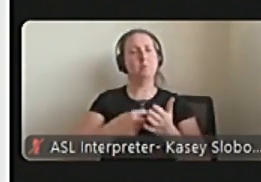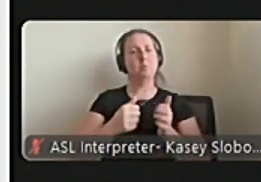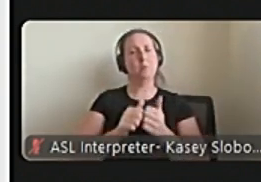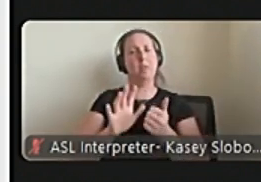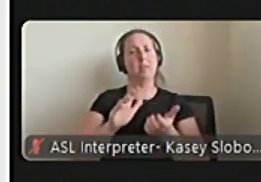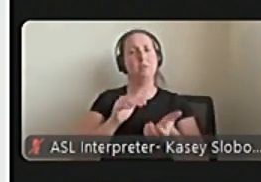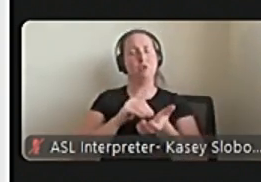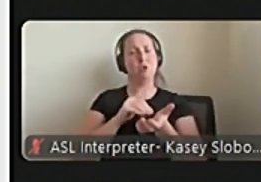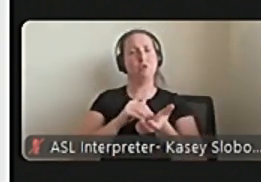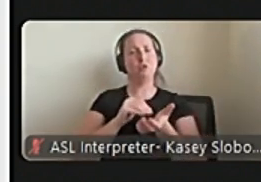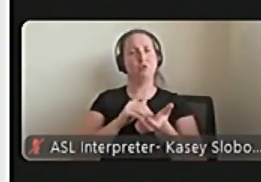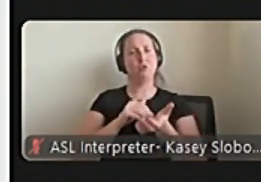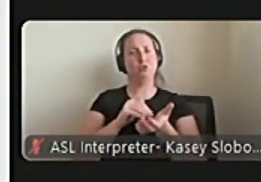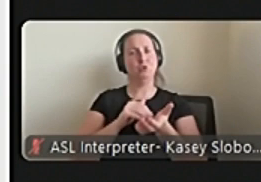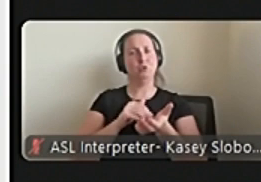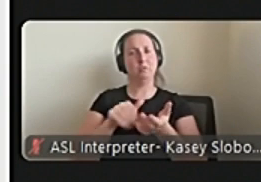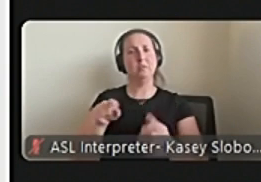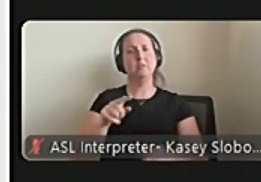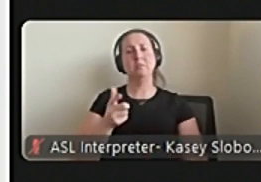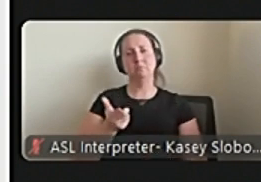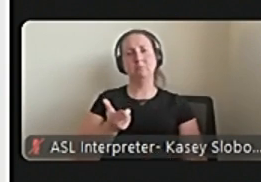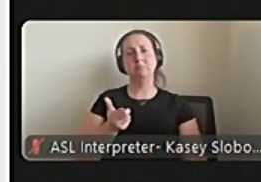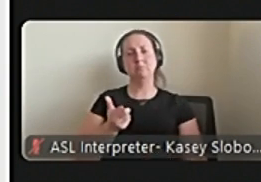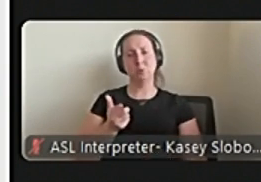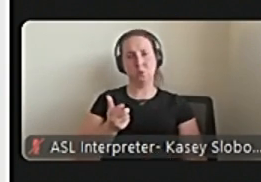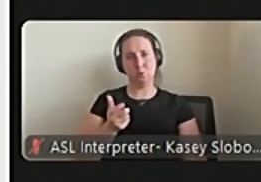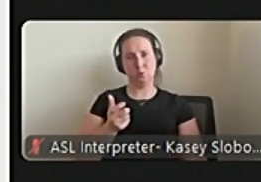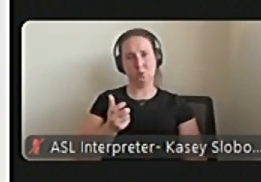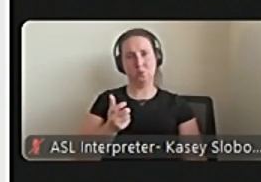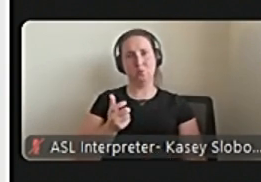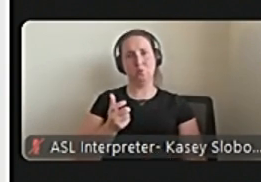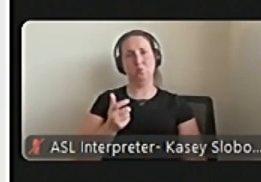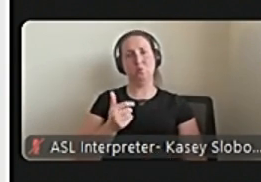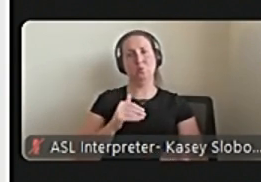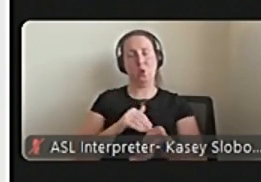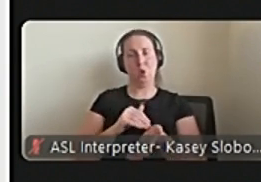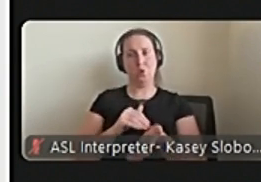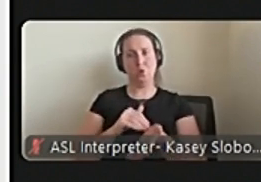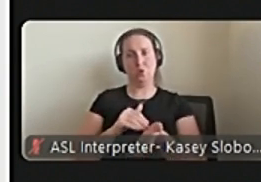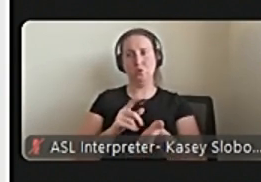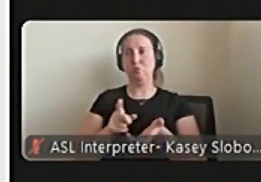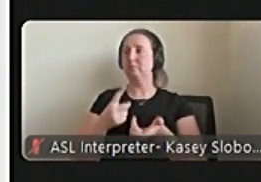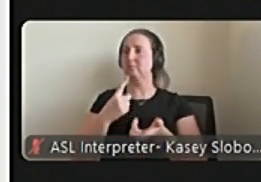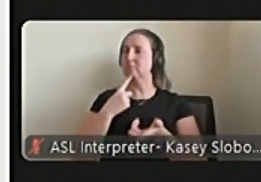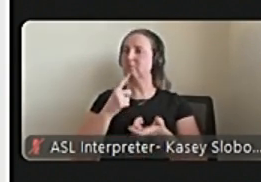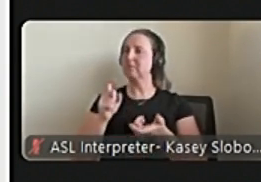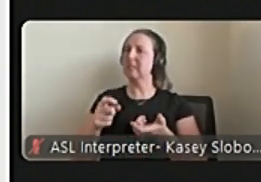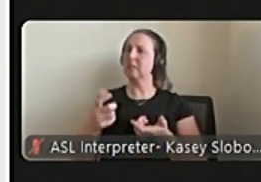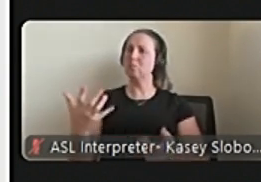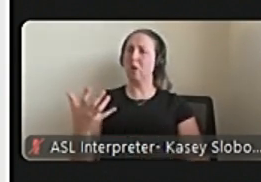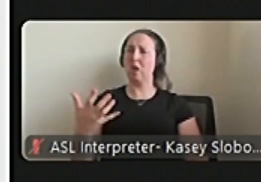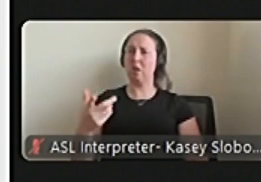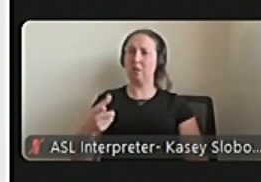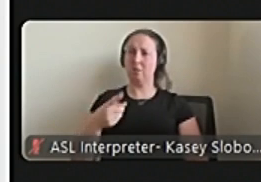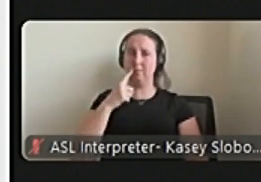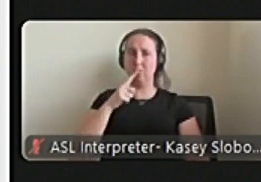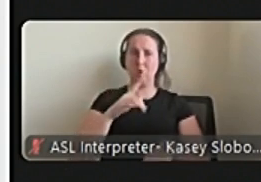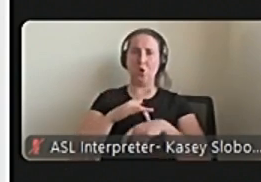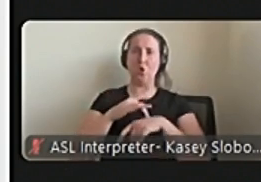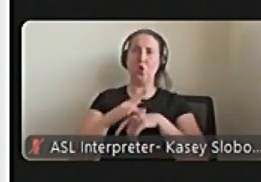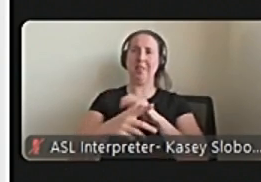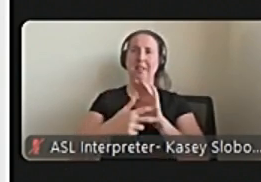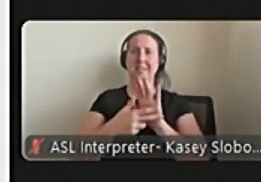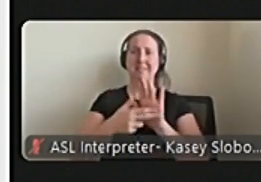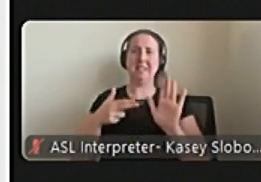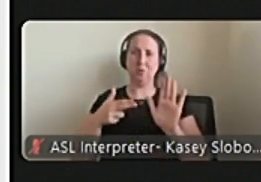providers, all of you I consider as providers, what do they need at this step of an early diagnosis after dementia